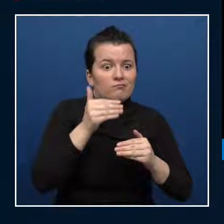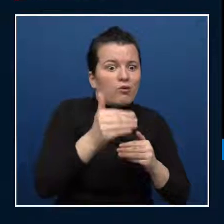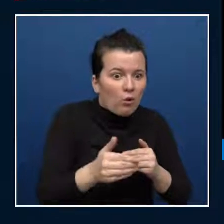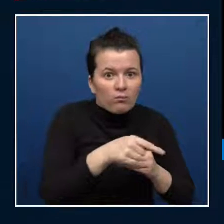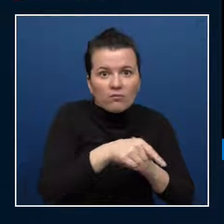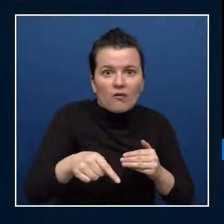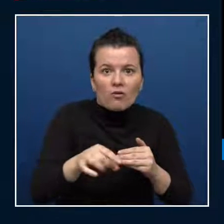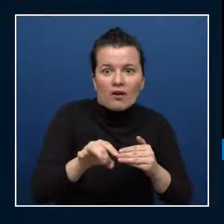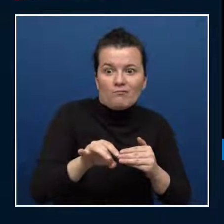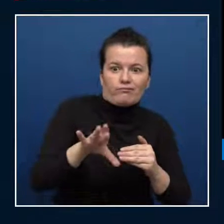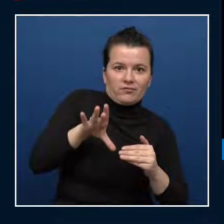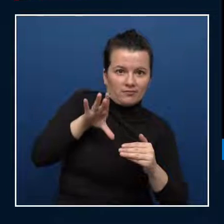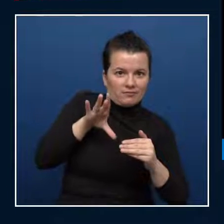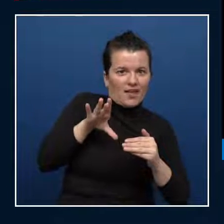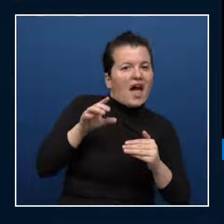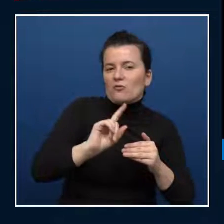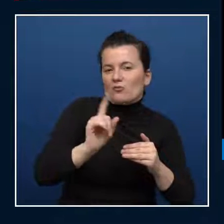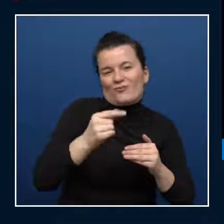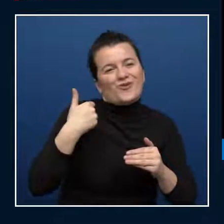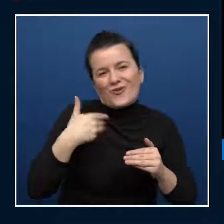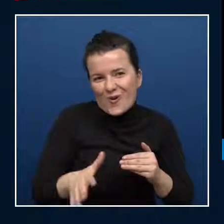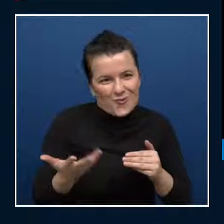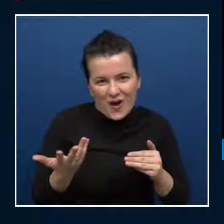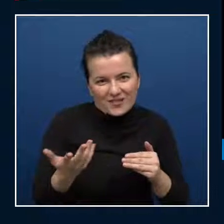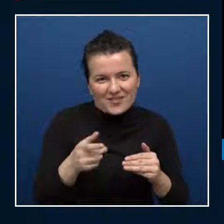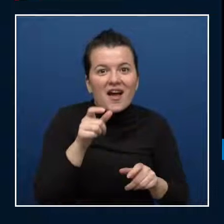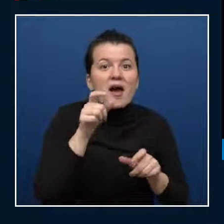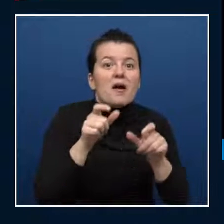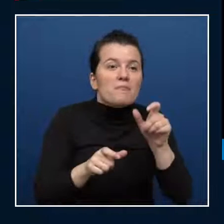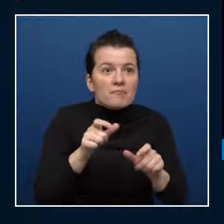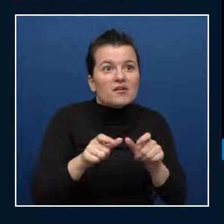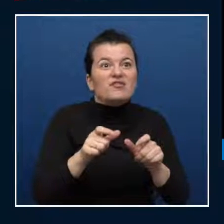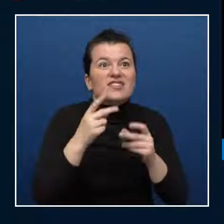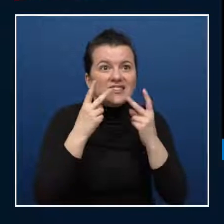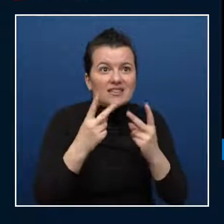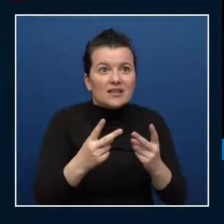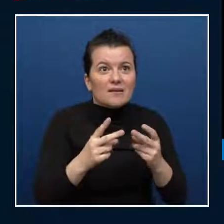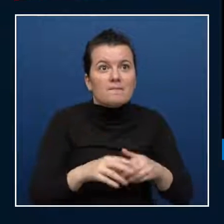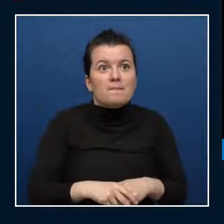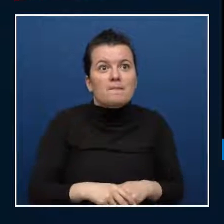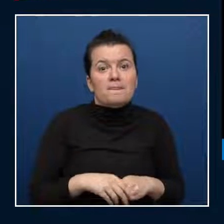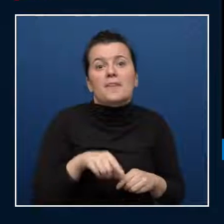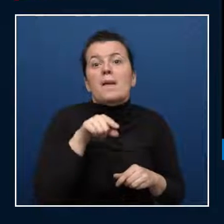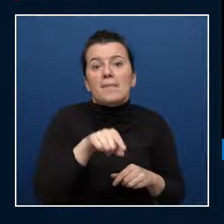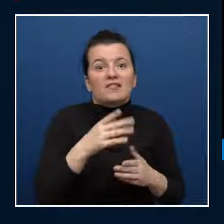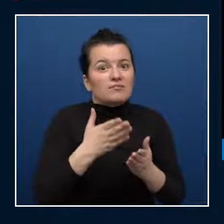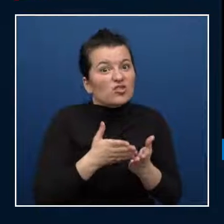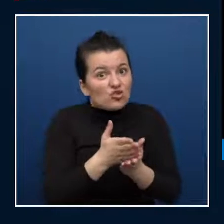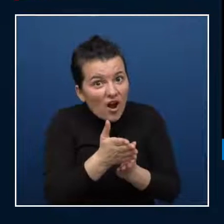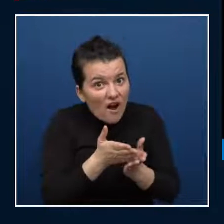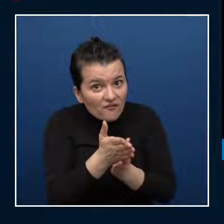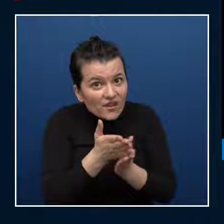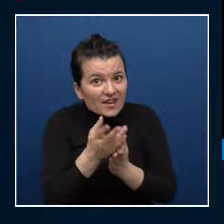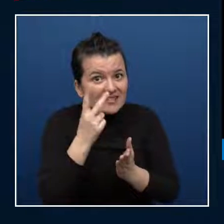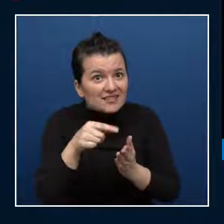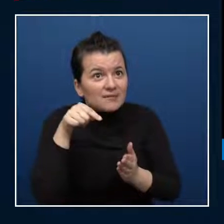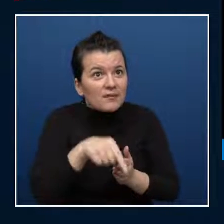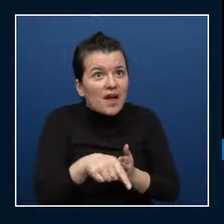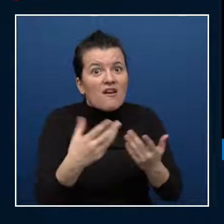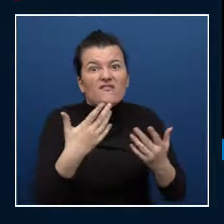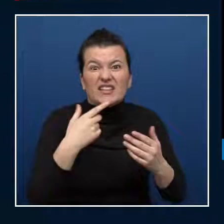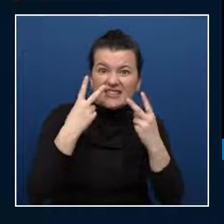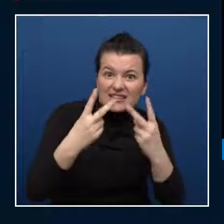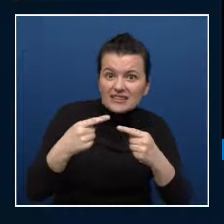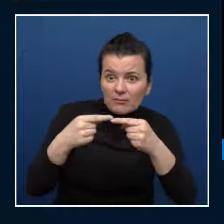the network and people are hitting it. The application gateway is still routing traffic to it and causing some issues. You don't want to get anybody hitting